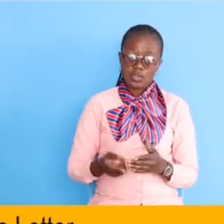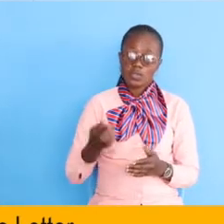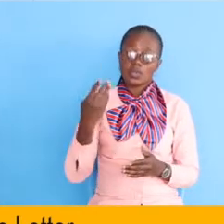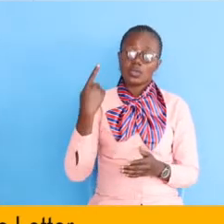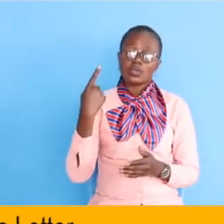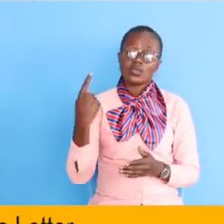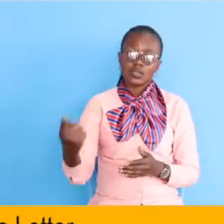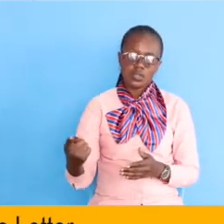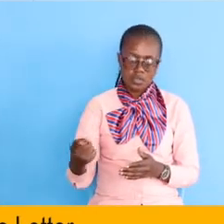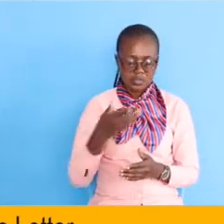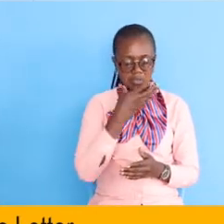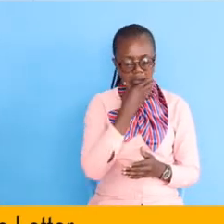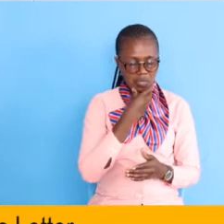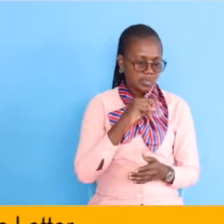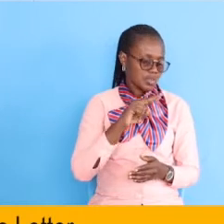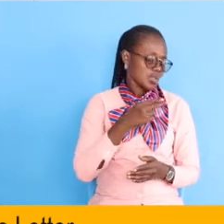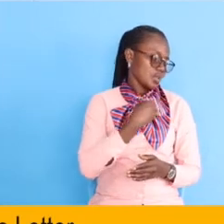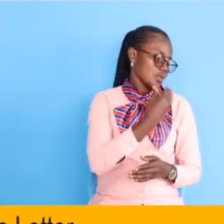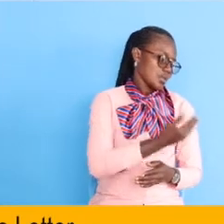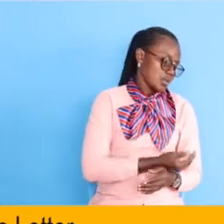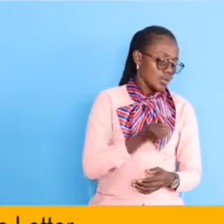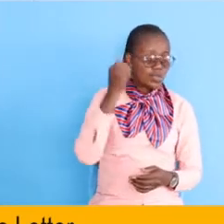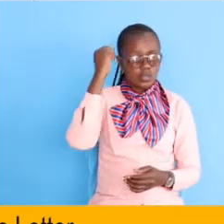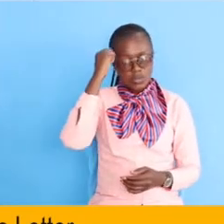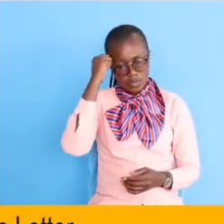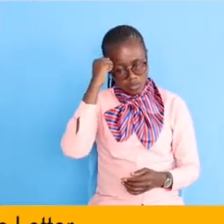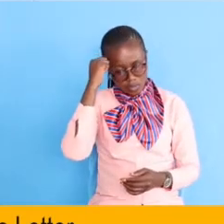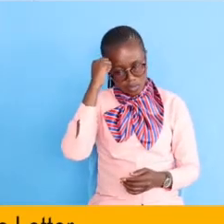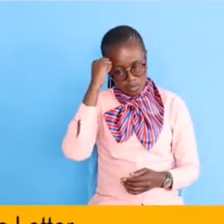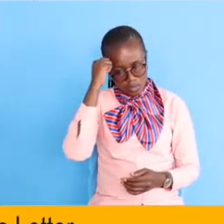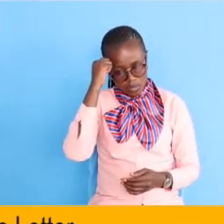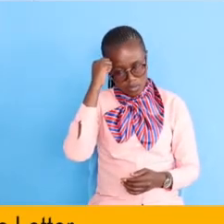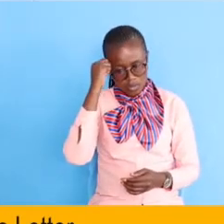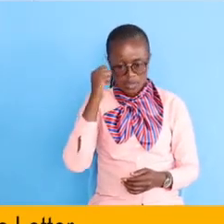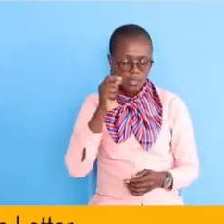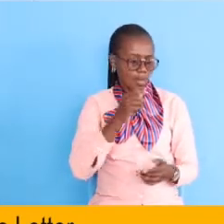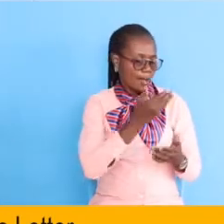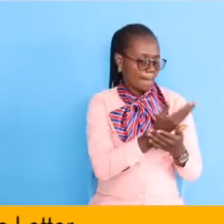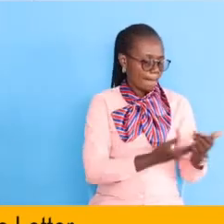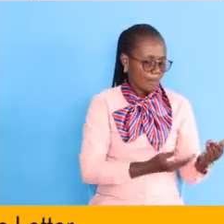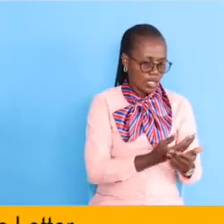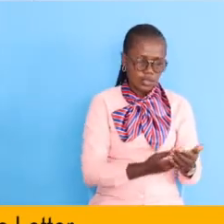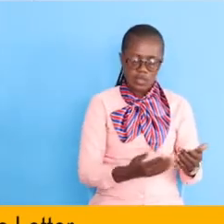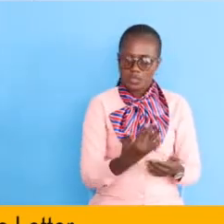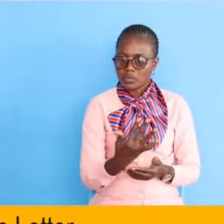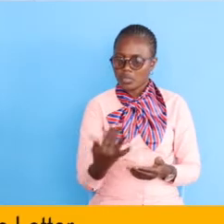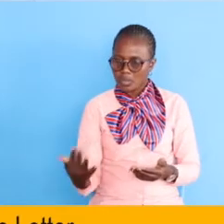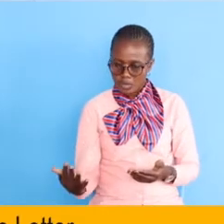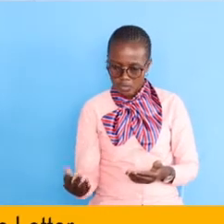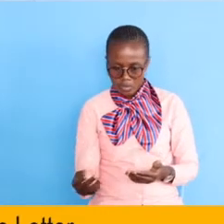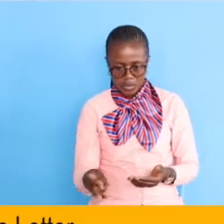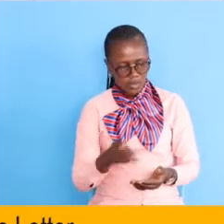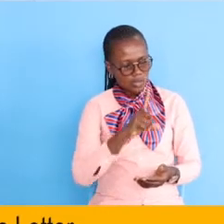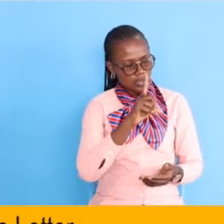other party understand what kind of a letter that he or she has to refer. Oh, this is a follow-up of a certain other letter written on a